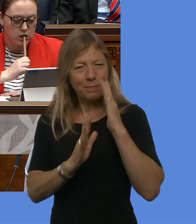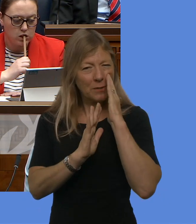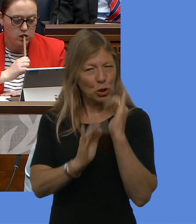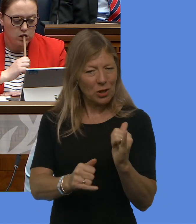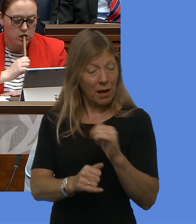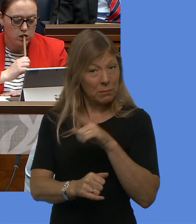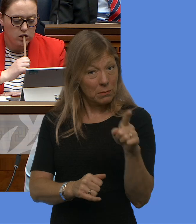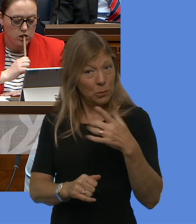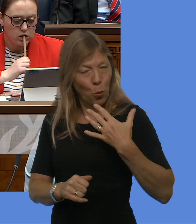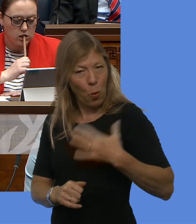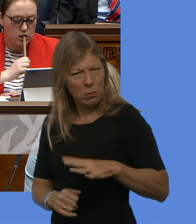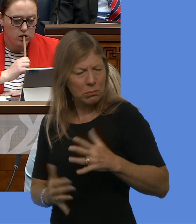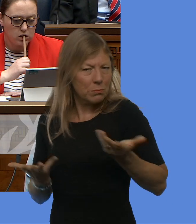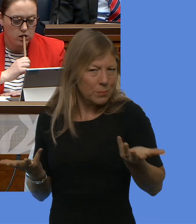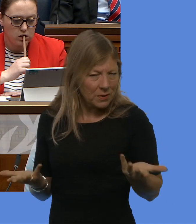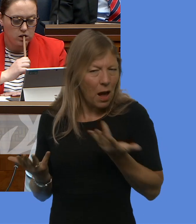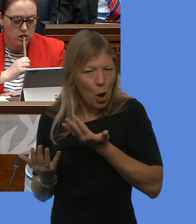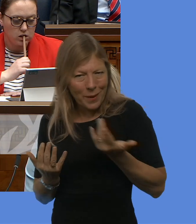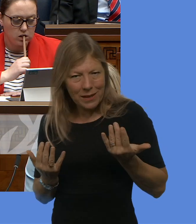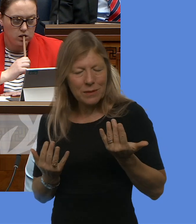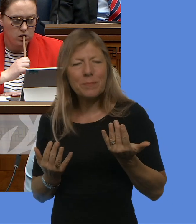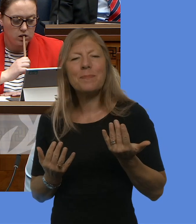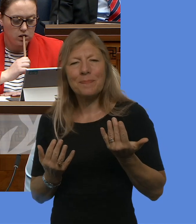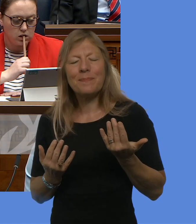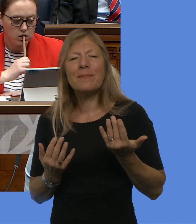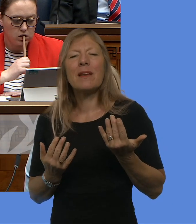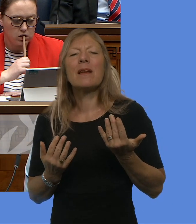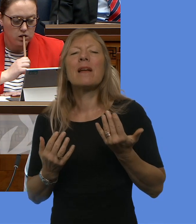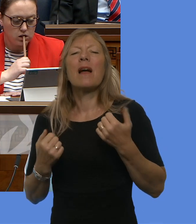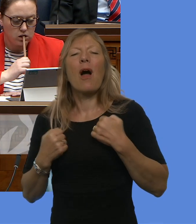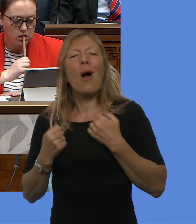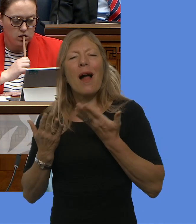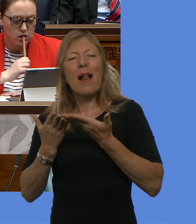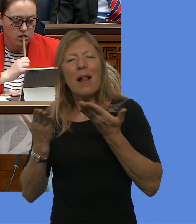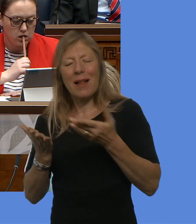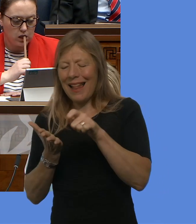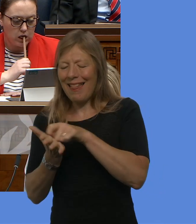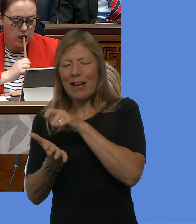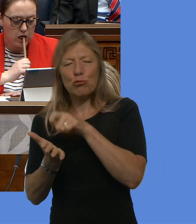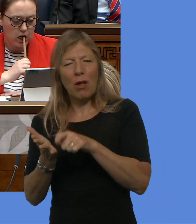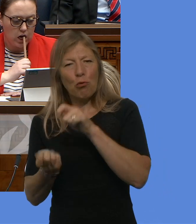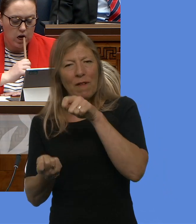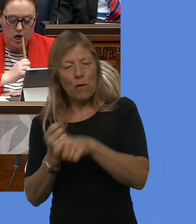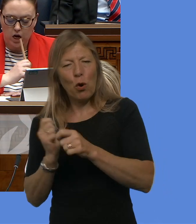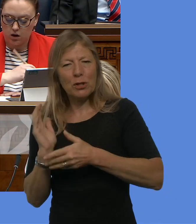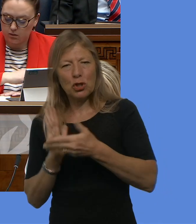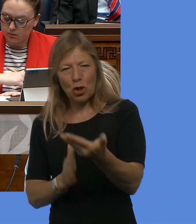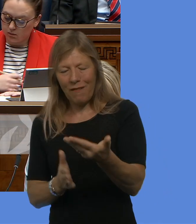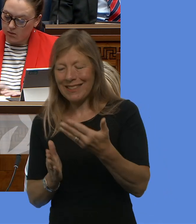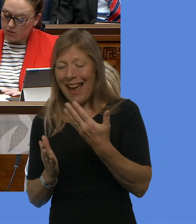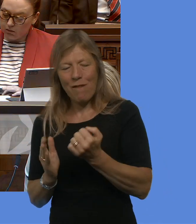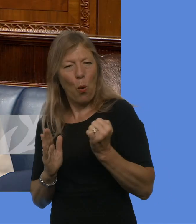for transformation carried out by electoral reform services and consider any other relevant survey data available. So